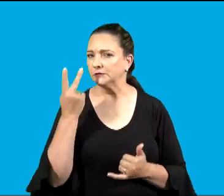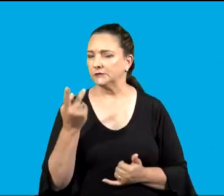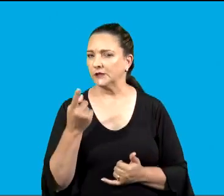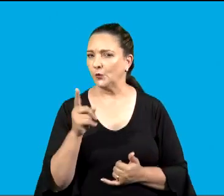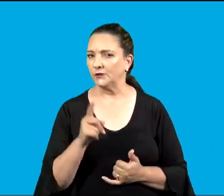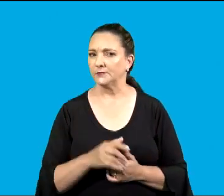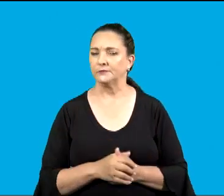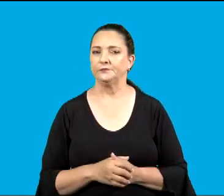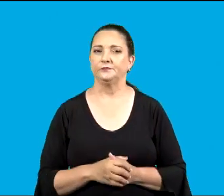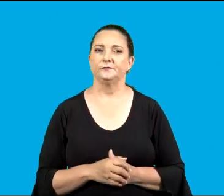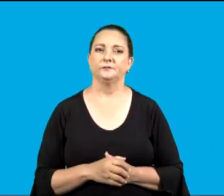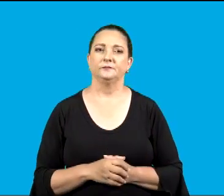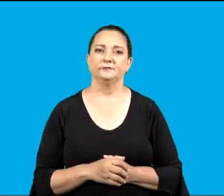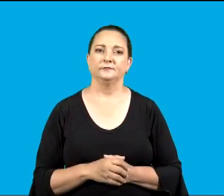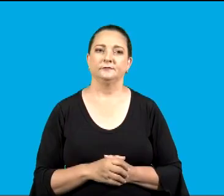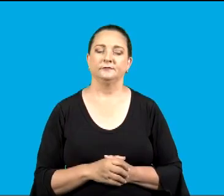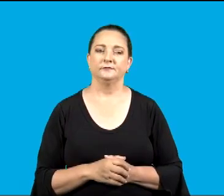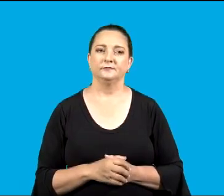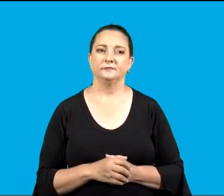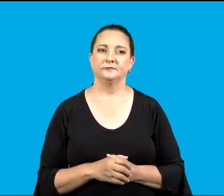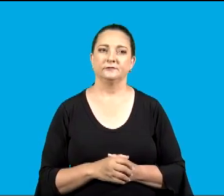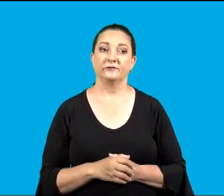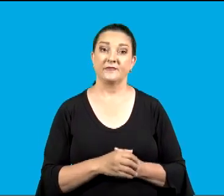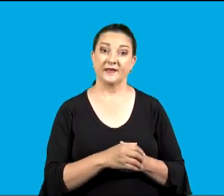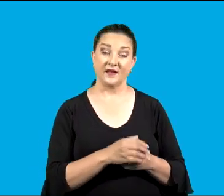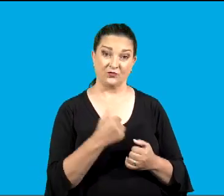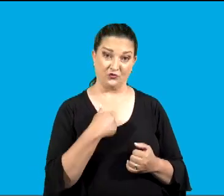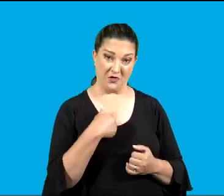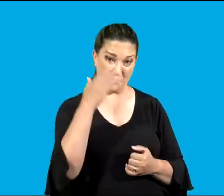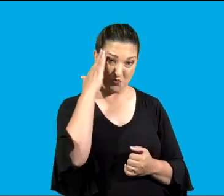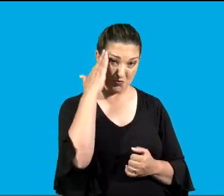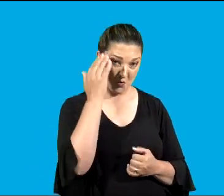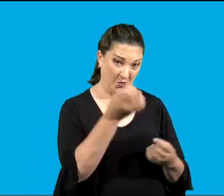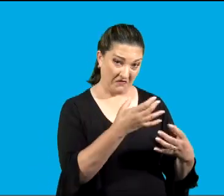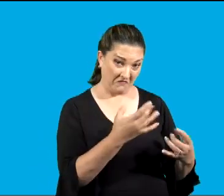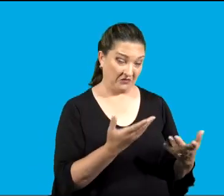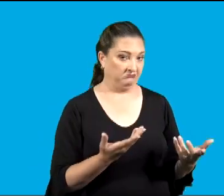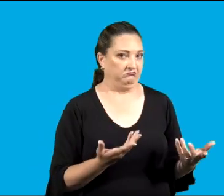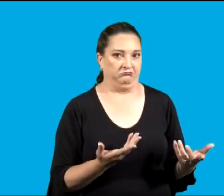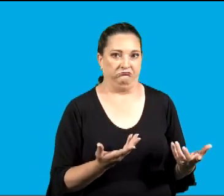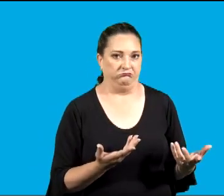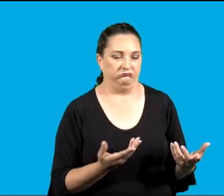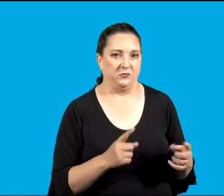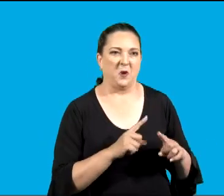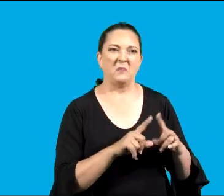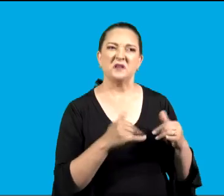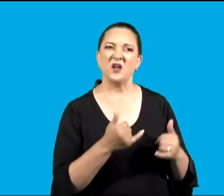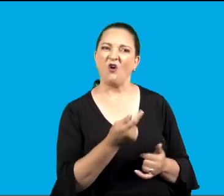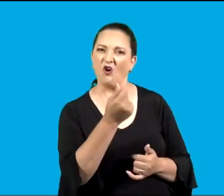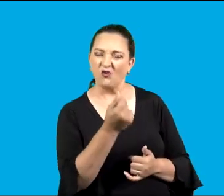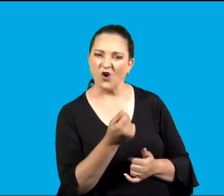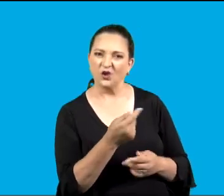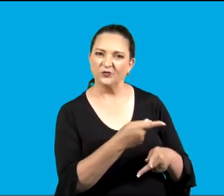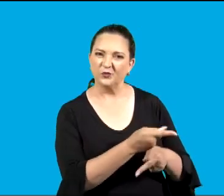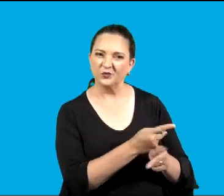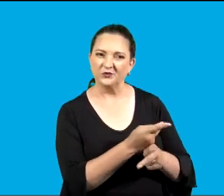can see that we are not given that information. We are told that cost of